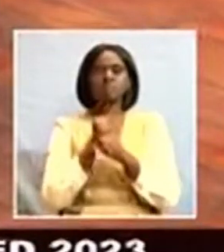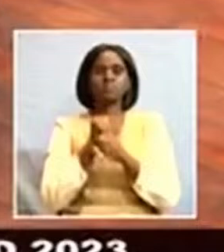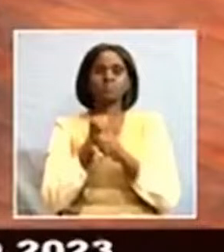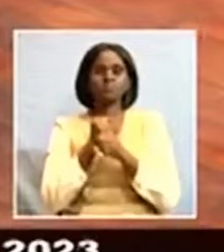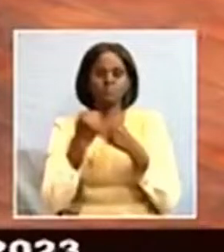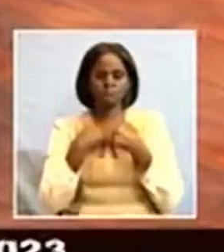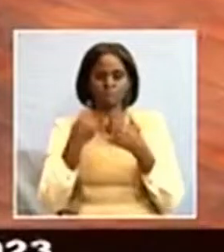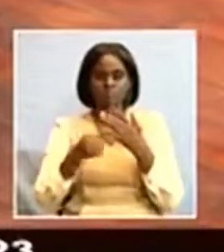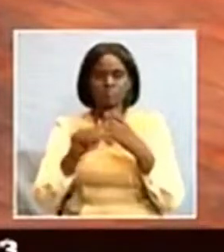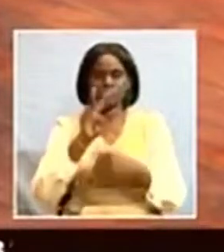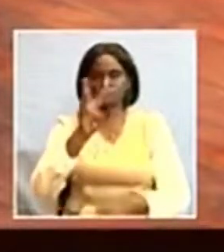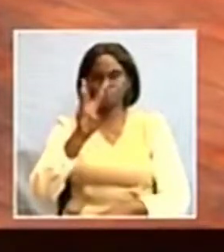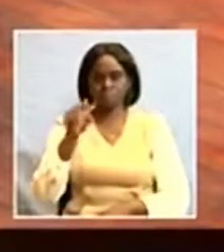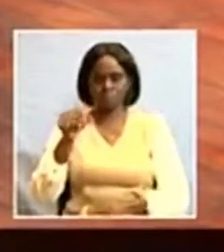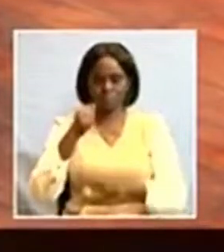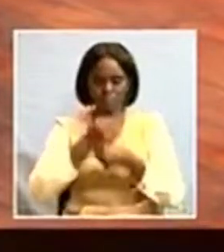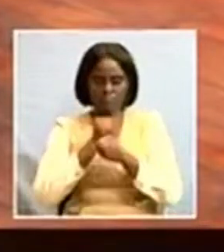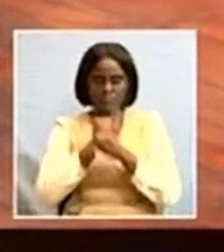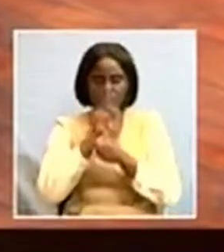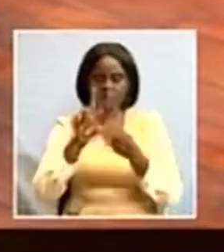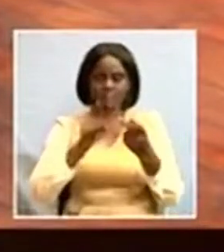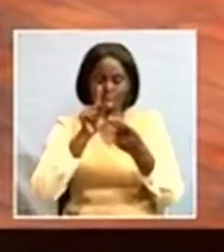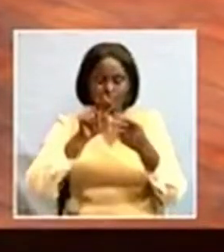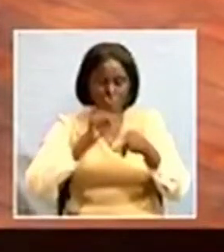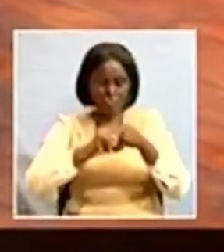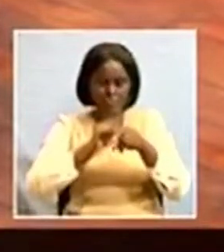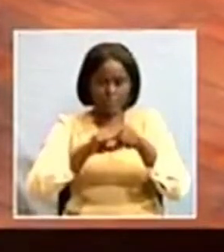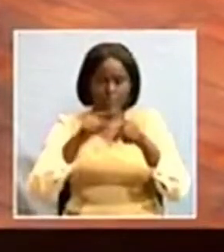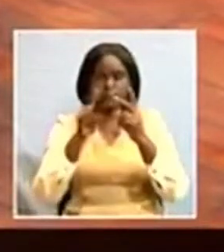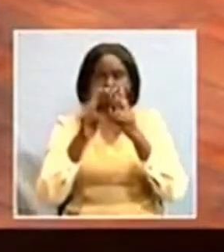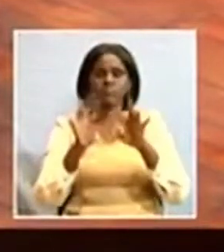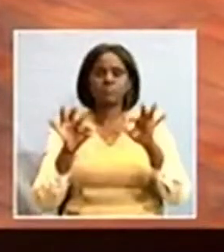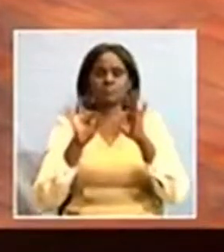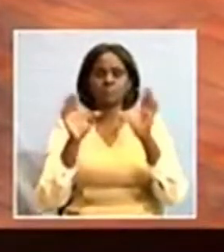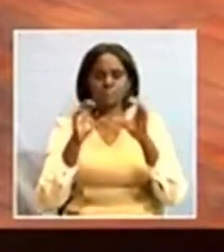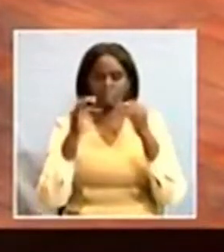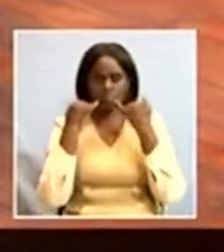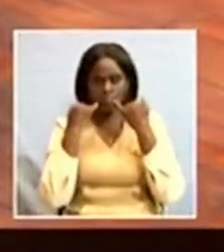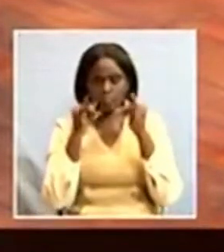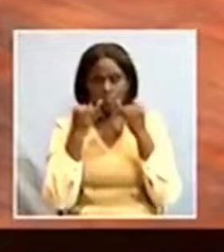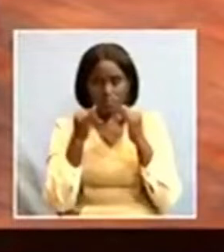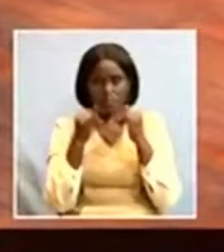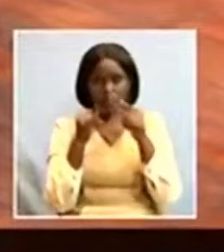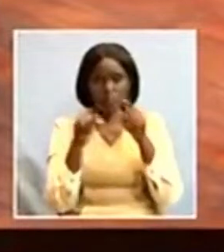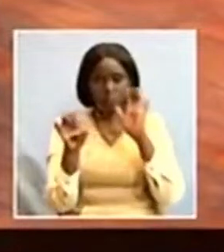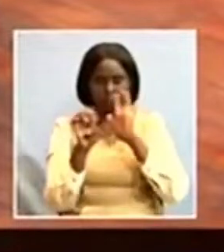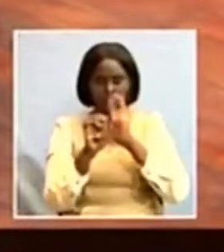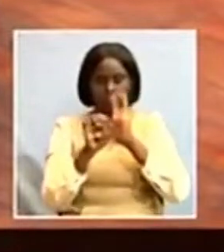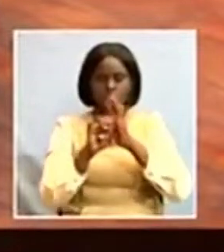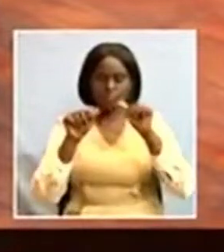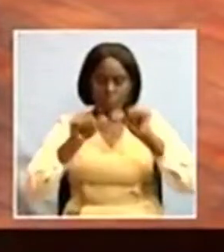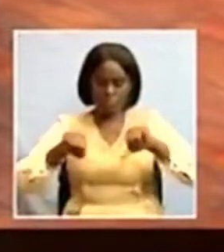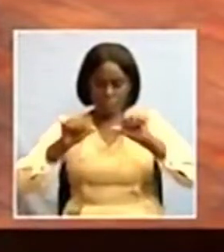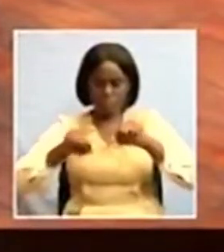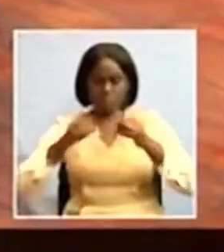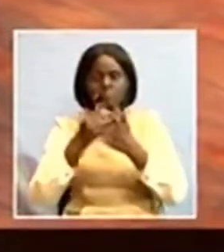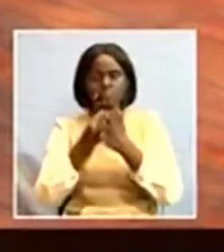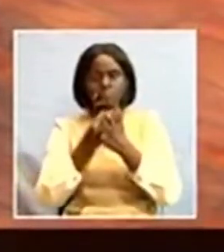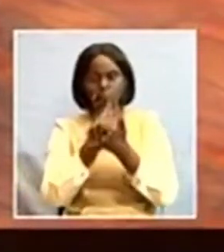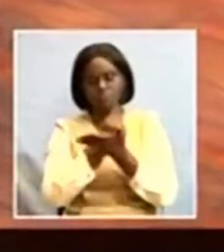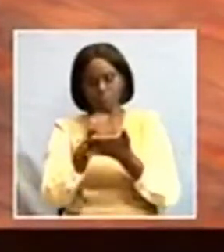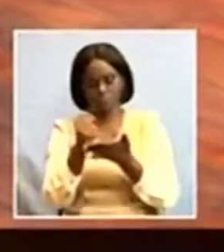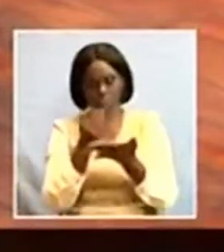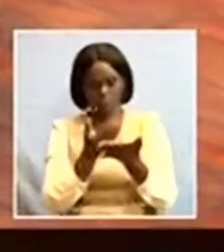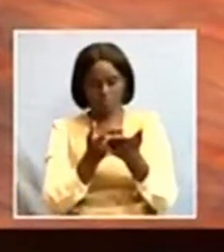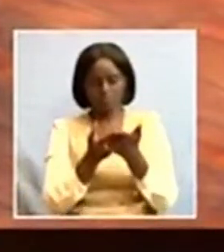the website and is ensuring timely publication of important council information like audited financial statements